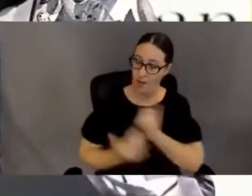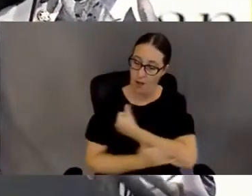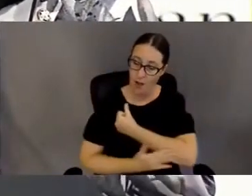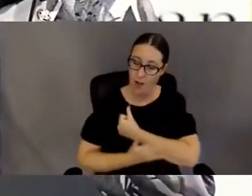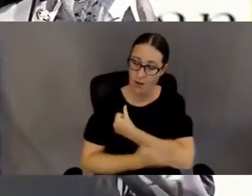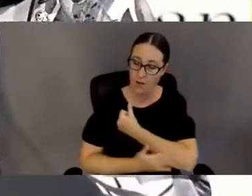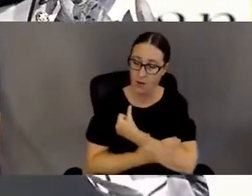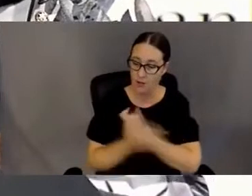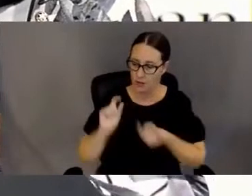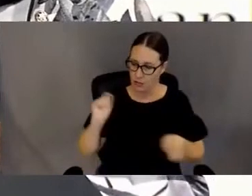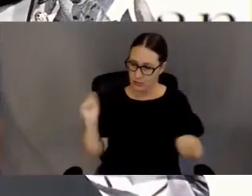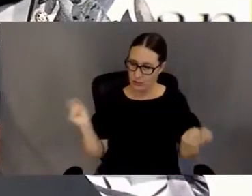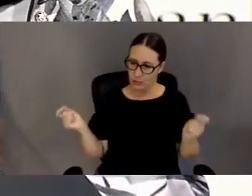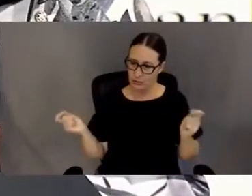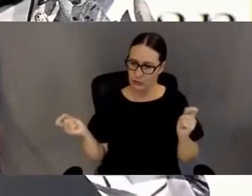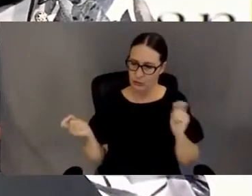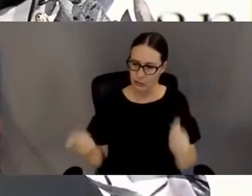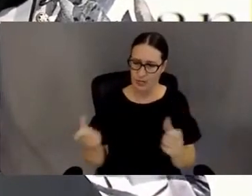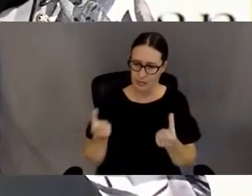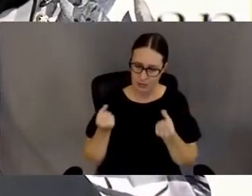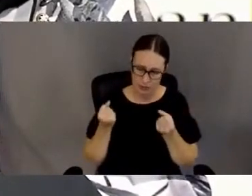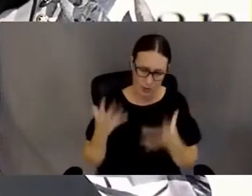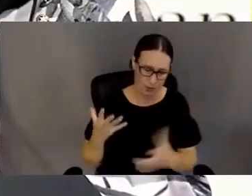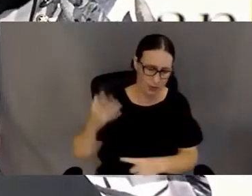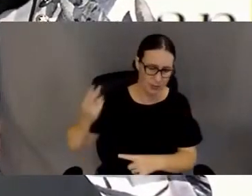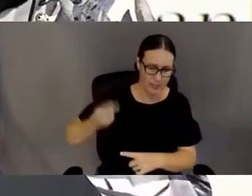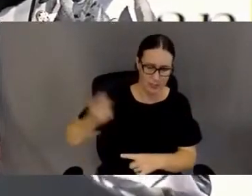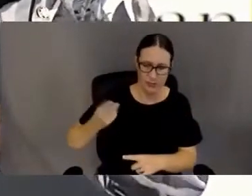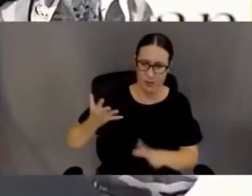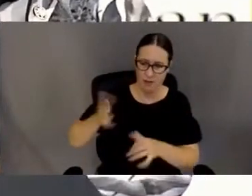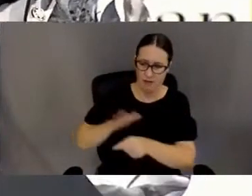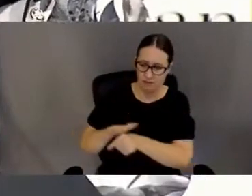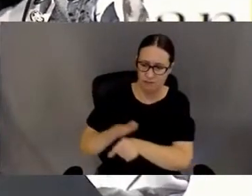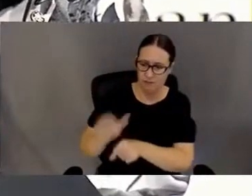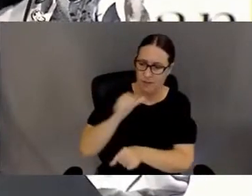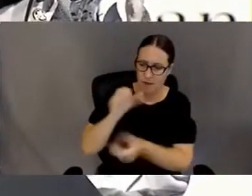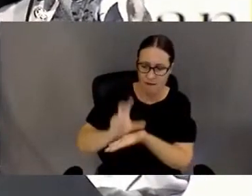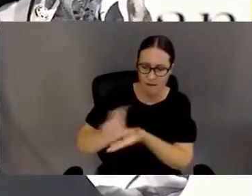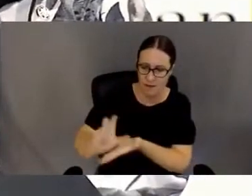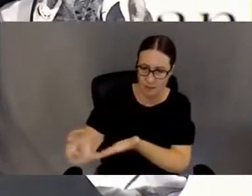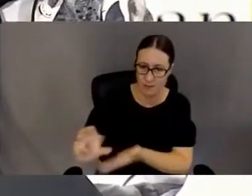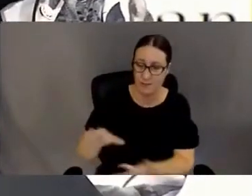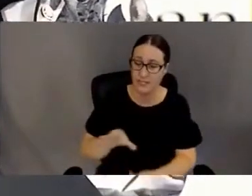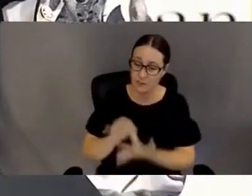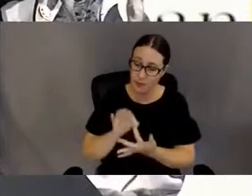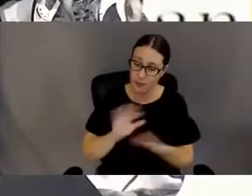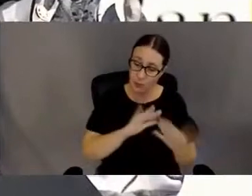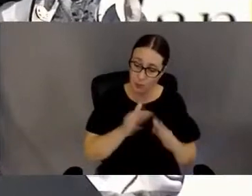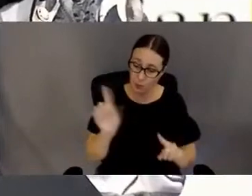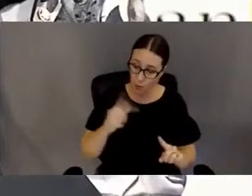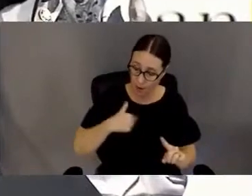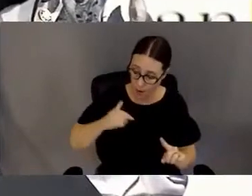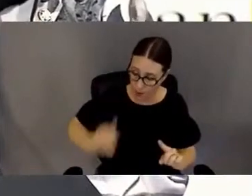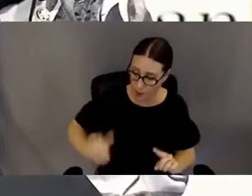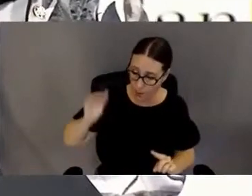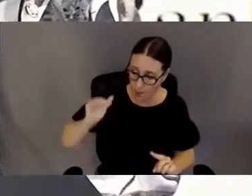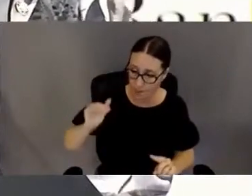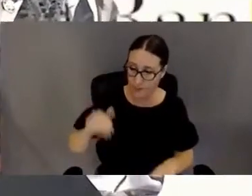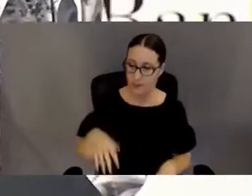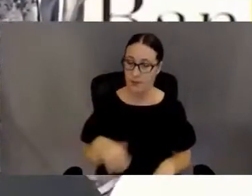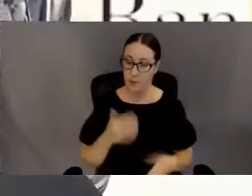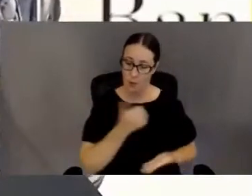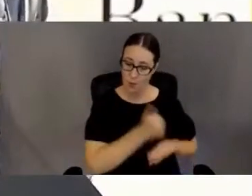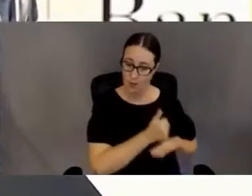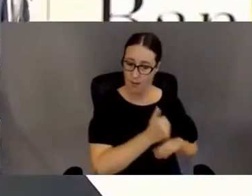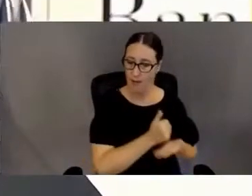disinvestment, especially in communities like the ones that I grew up in. And it will build upon the bold steps HUD has already taken